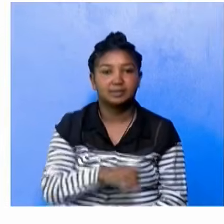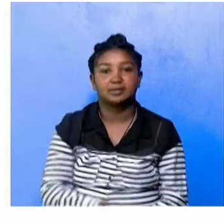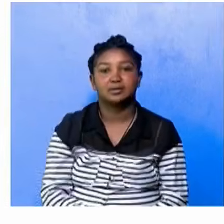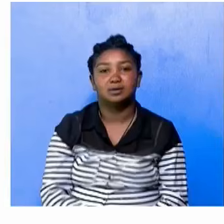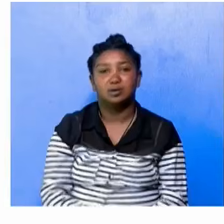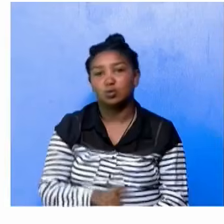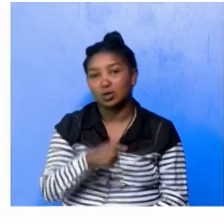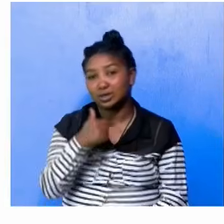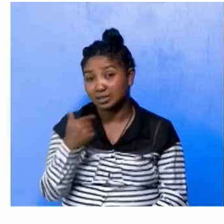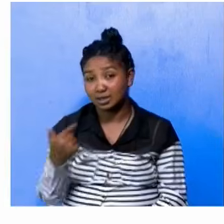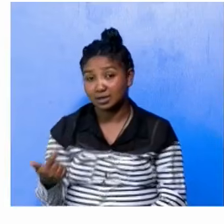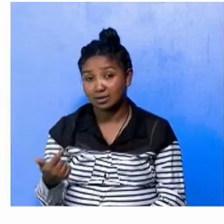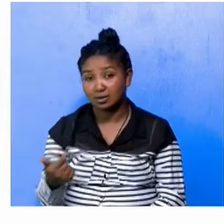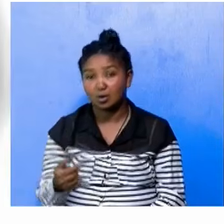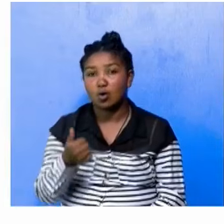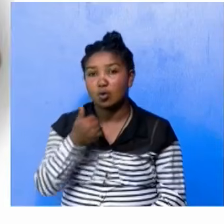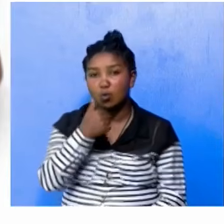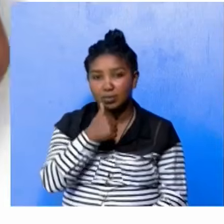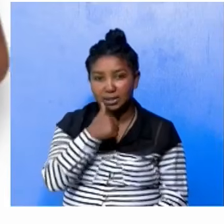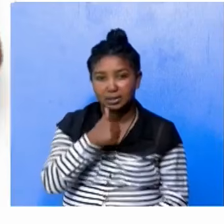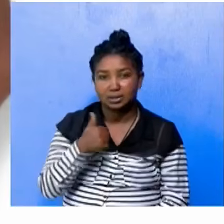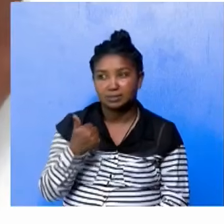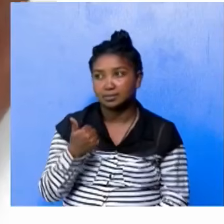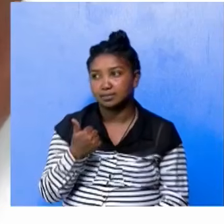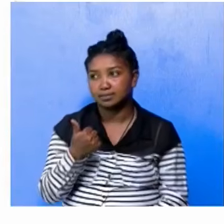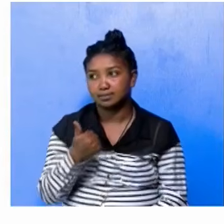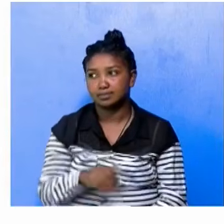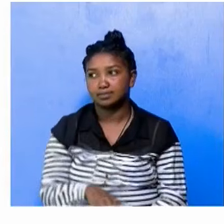we can say here woman.